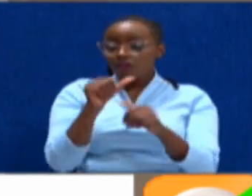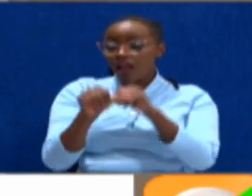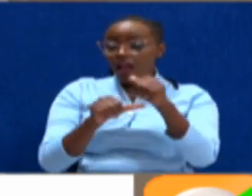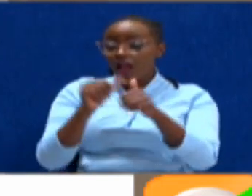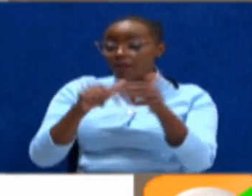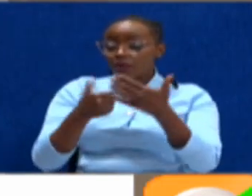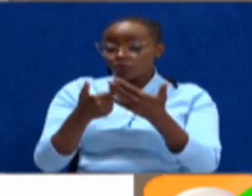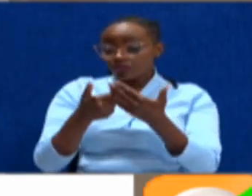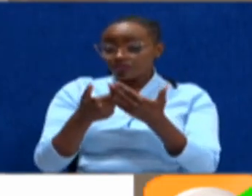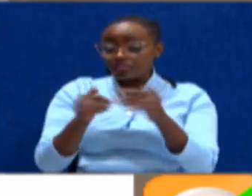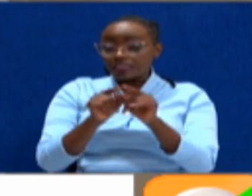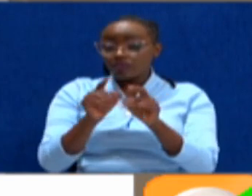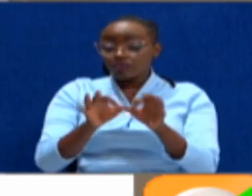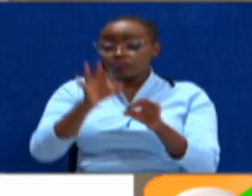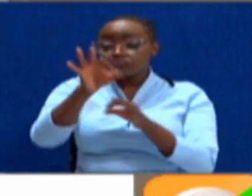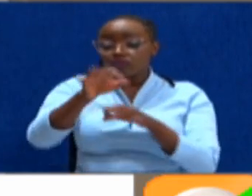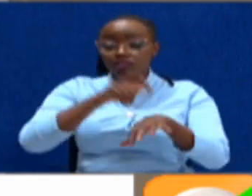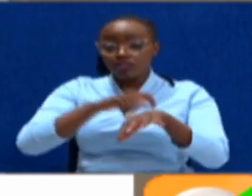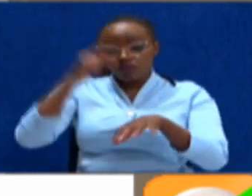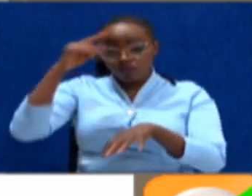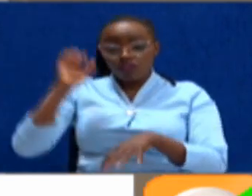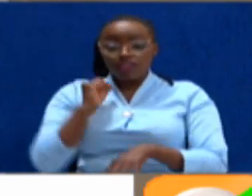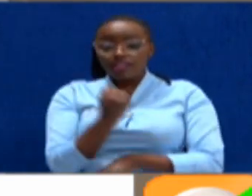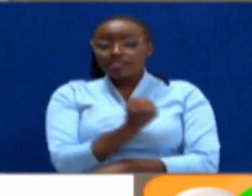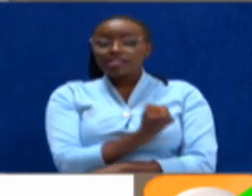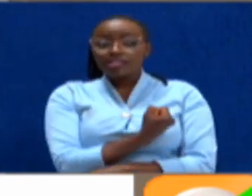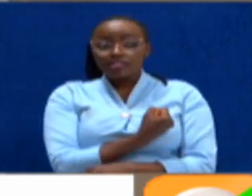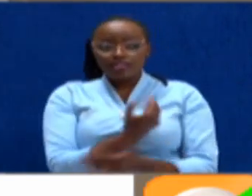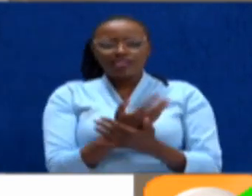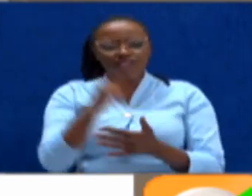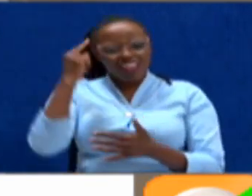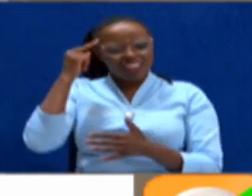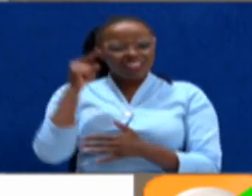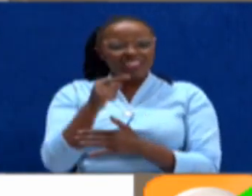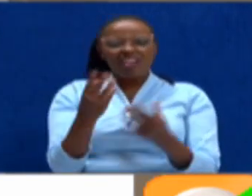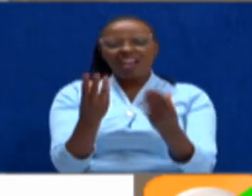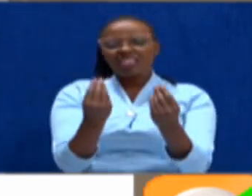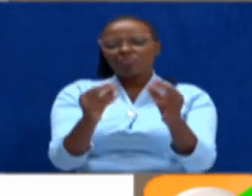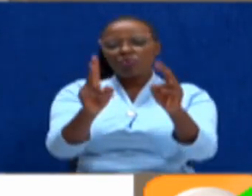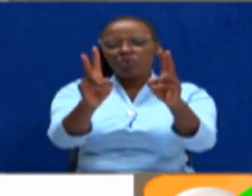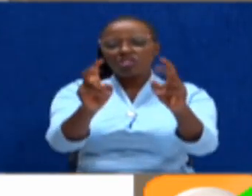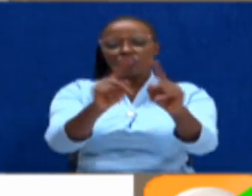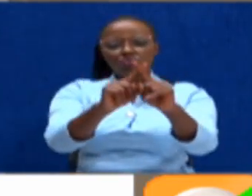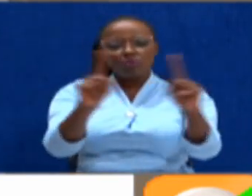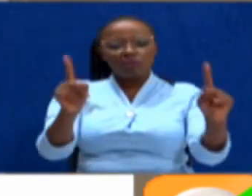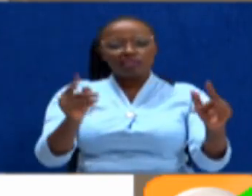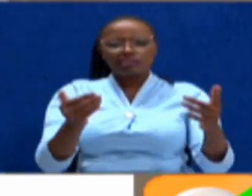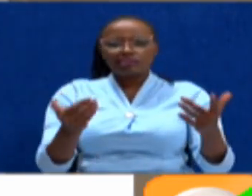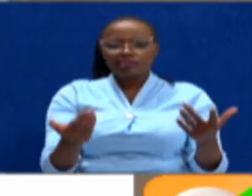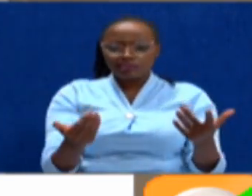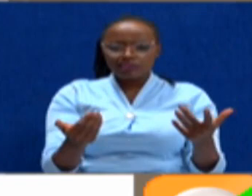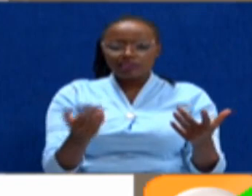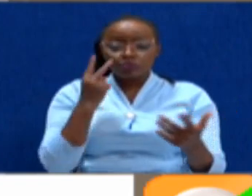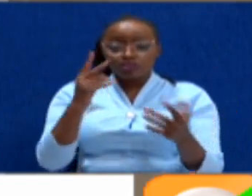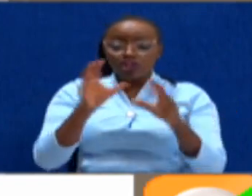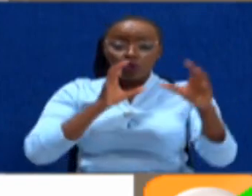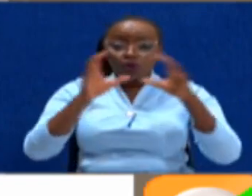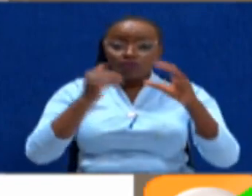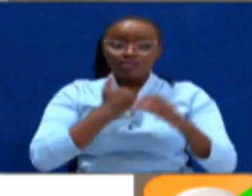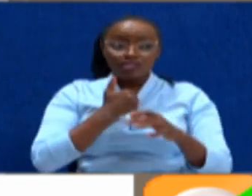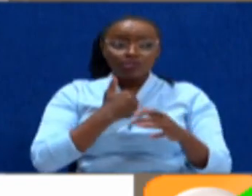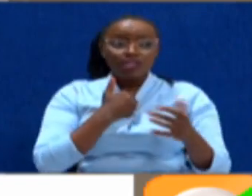on the extension of time for the Senate sitting. Yeah. A pretty simple matter, but I remember having a conversation